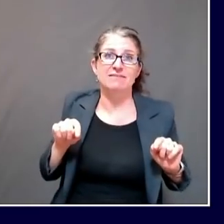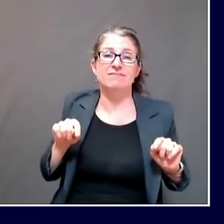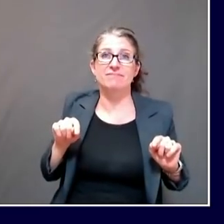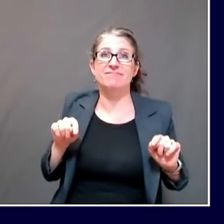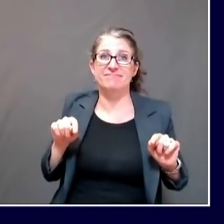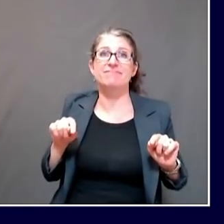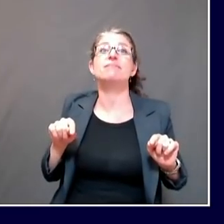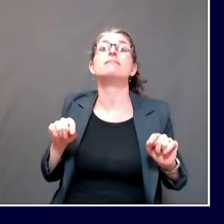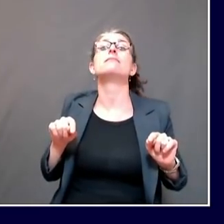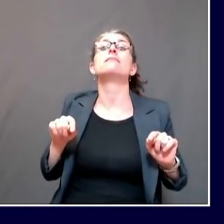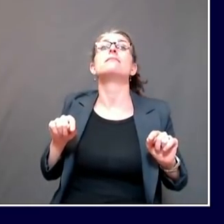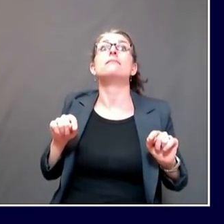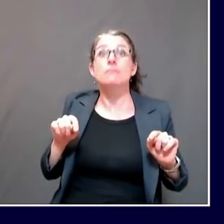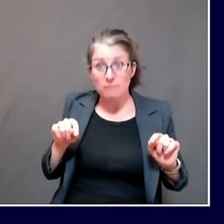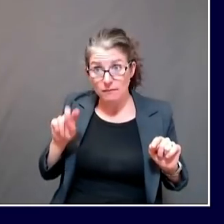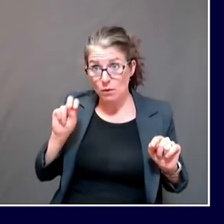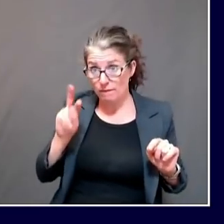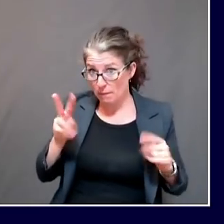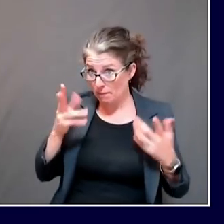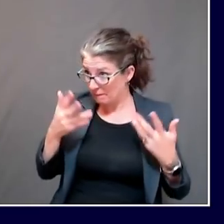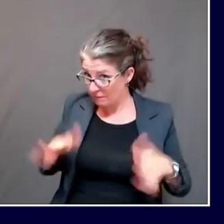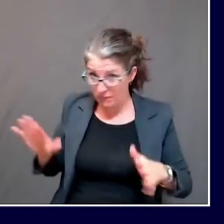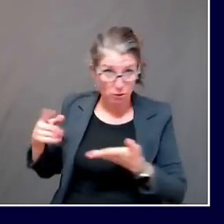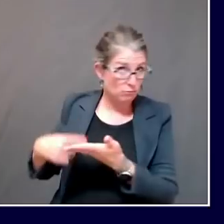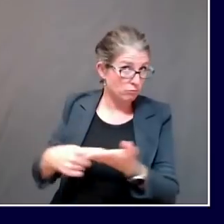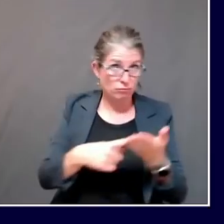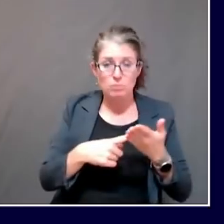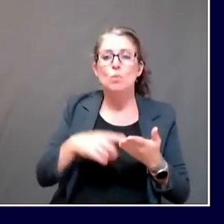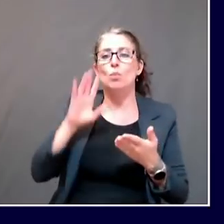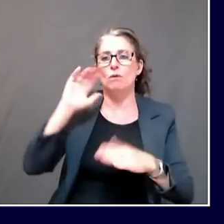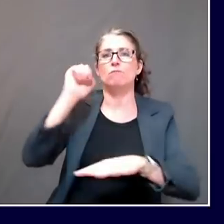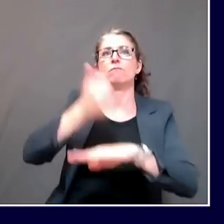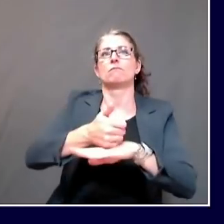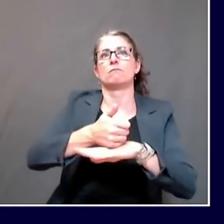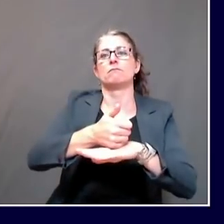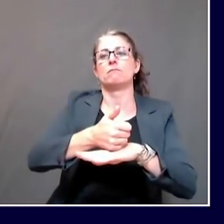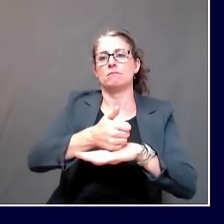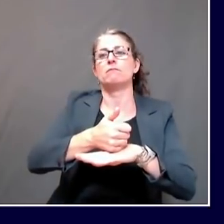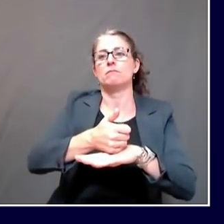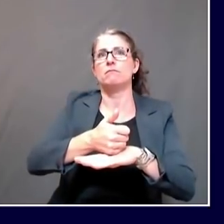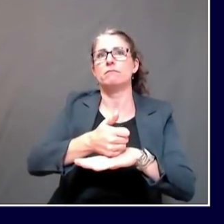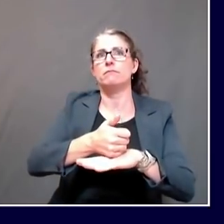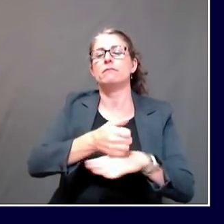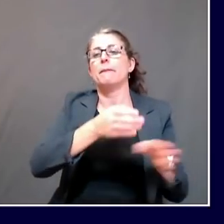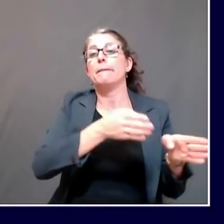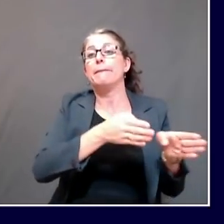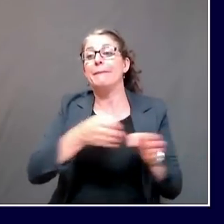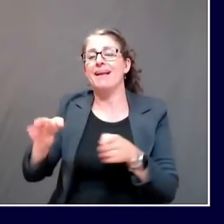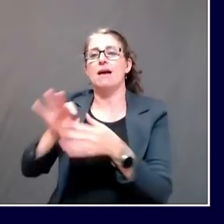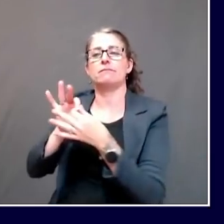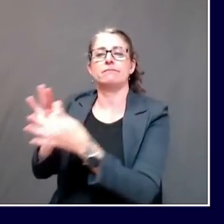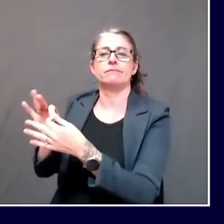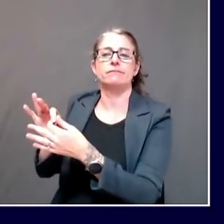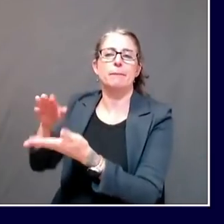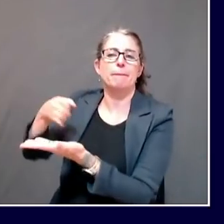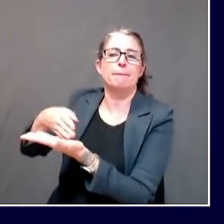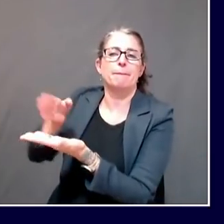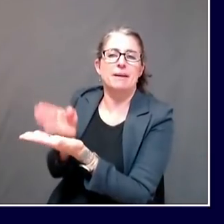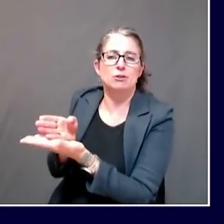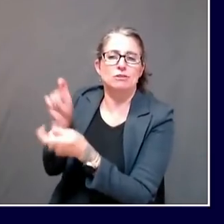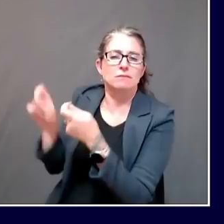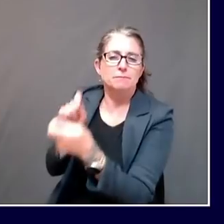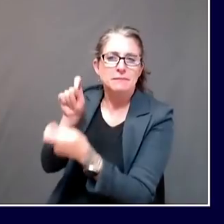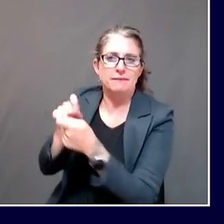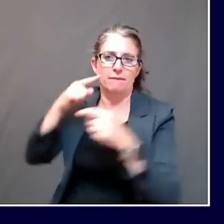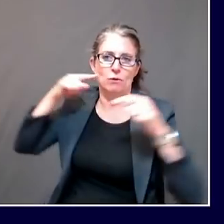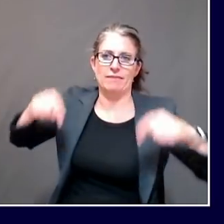legislature, include many of the curtailments that we were including in this order, probably, and perhaps more,